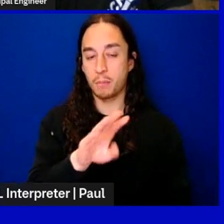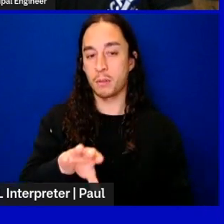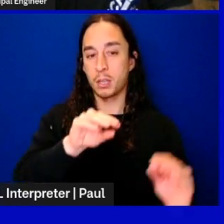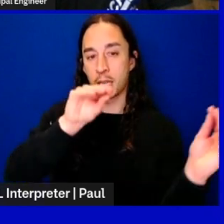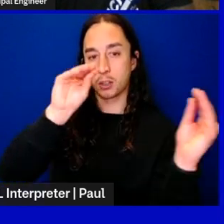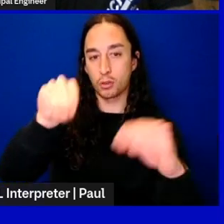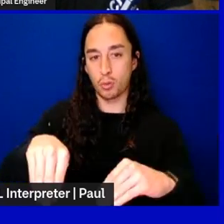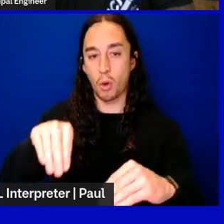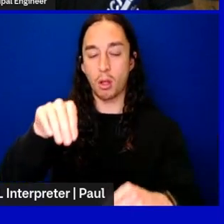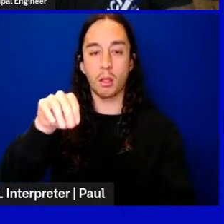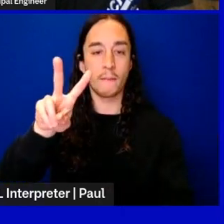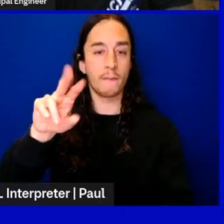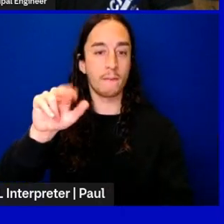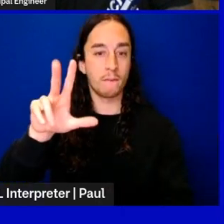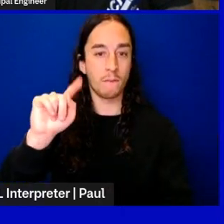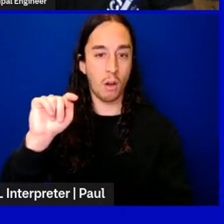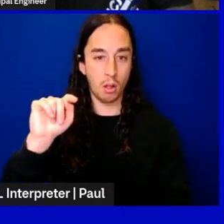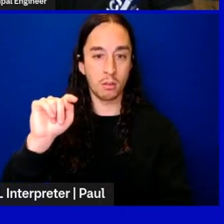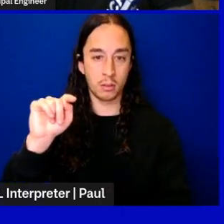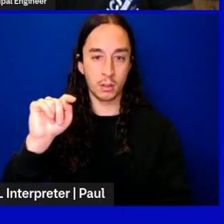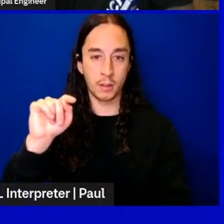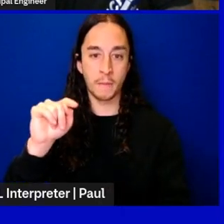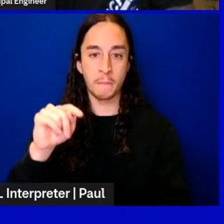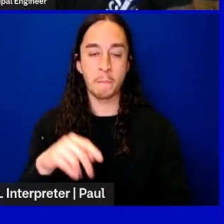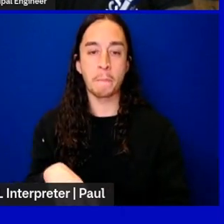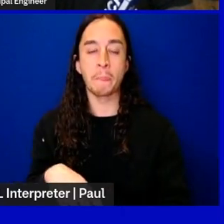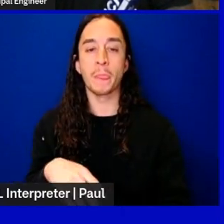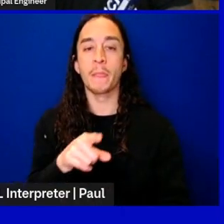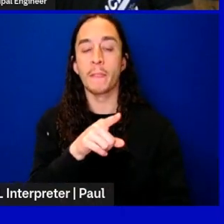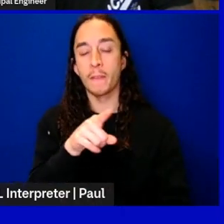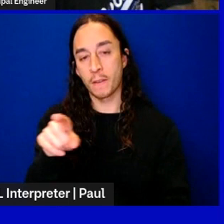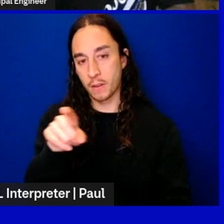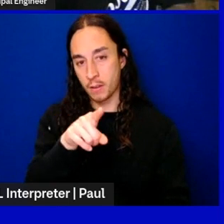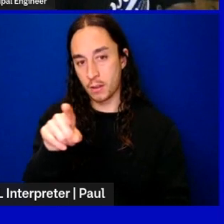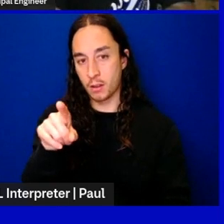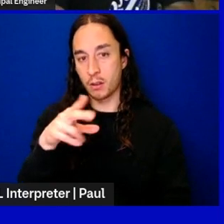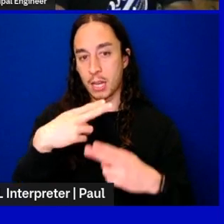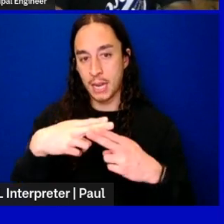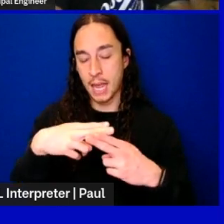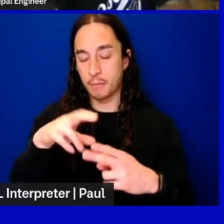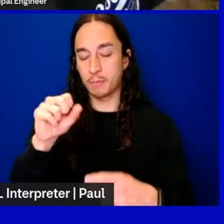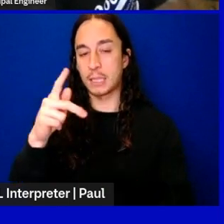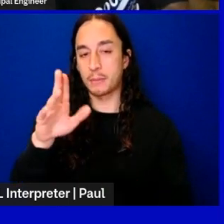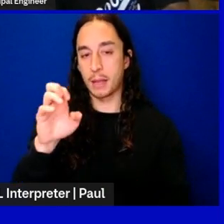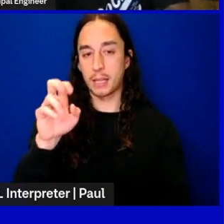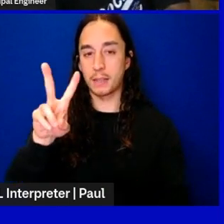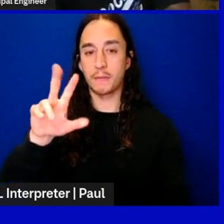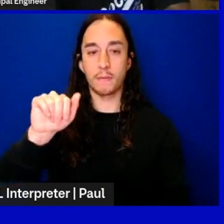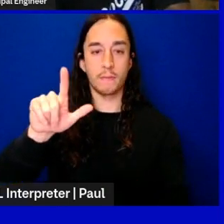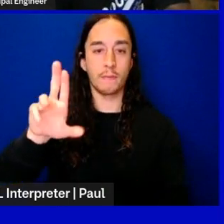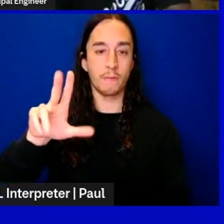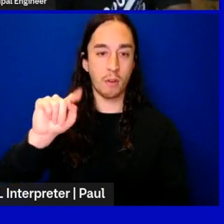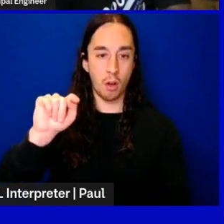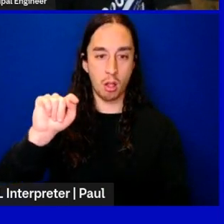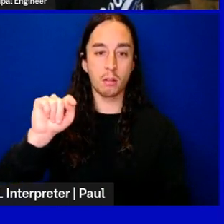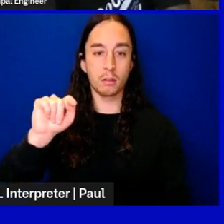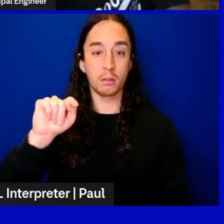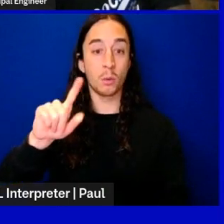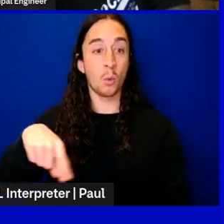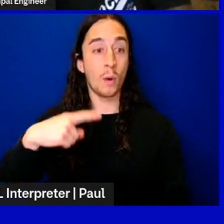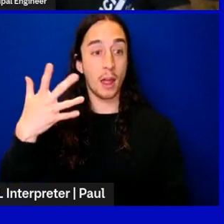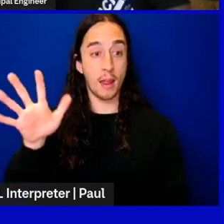the Vault, and in the namespace of Vault. Now, when this Vault is installed, it is going